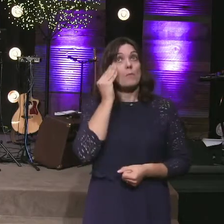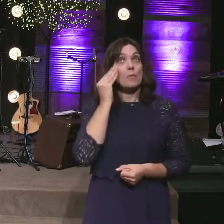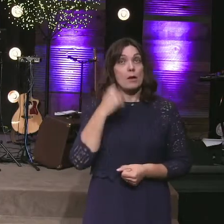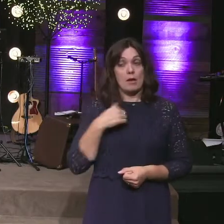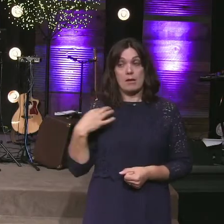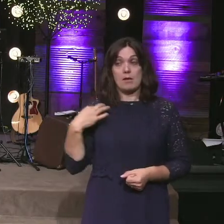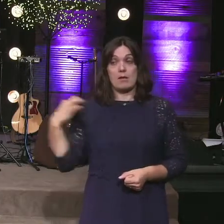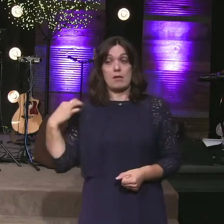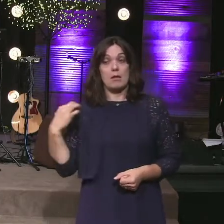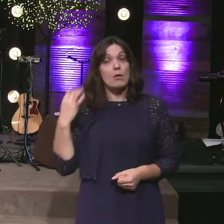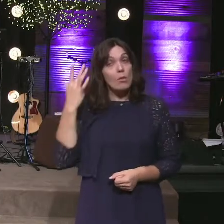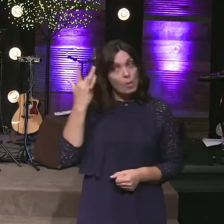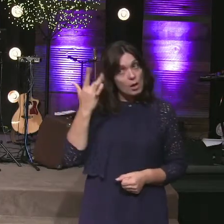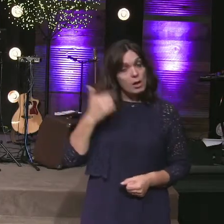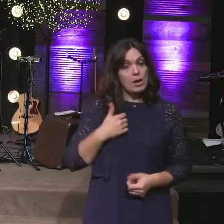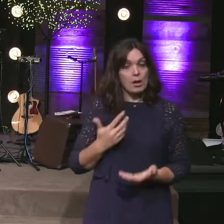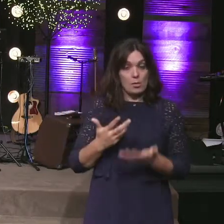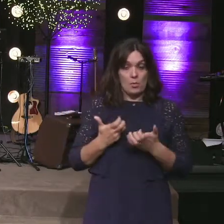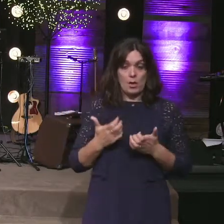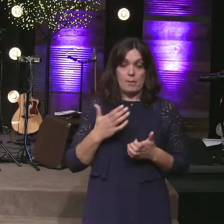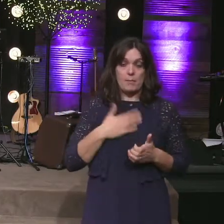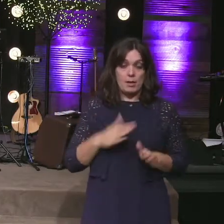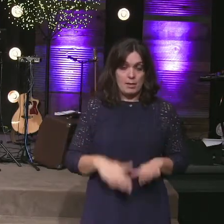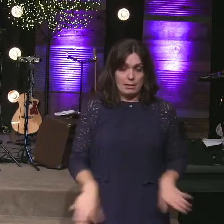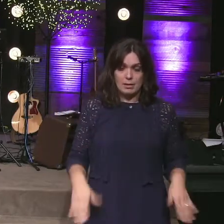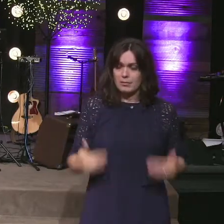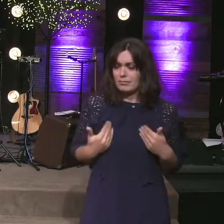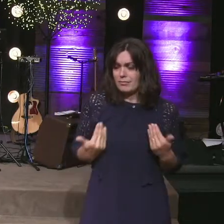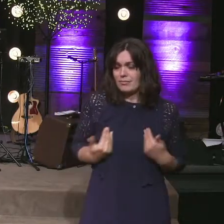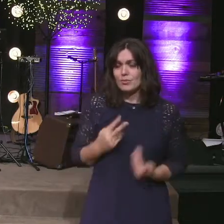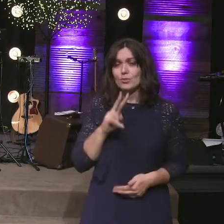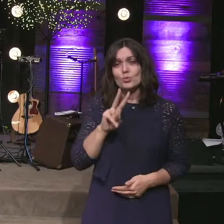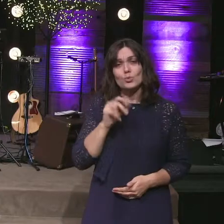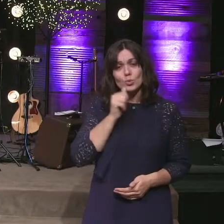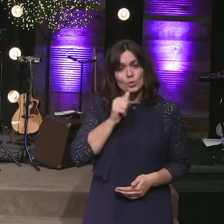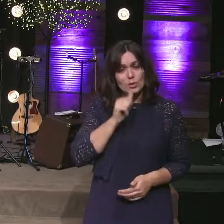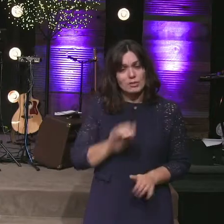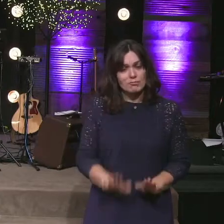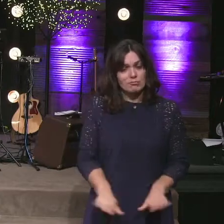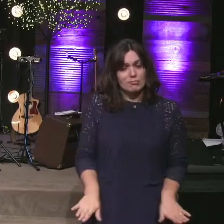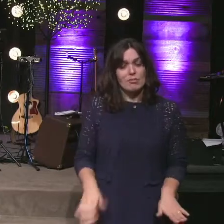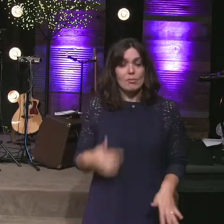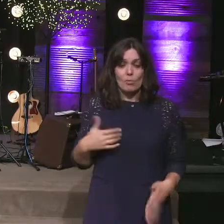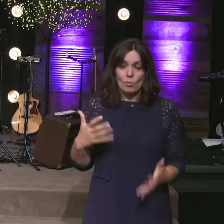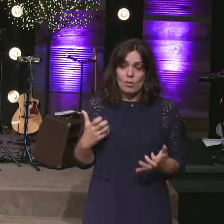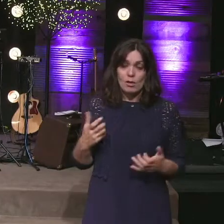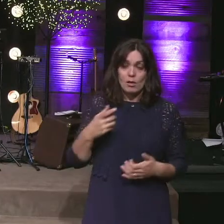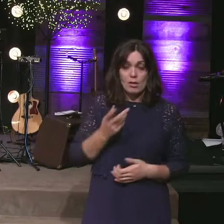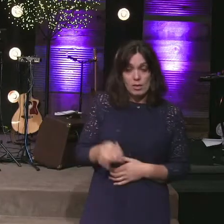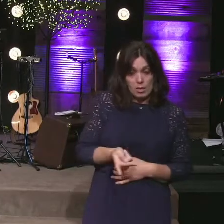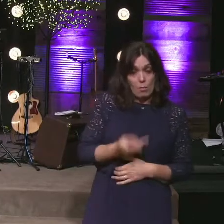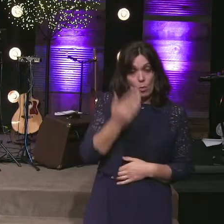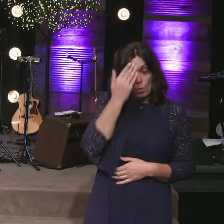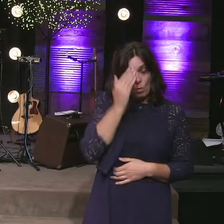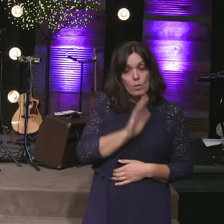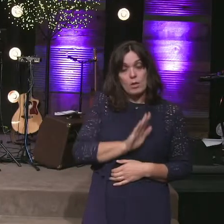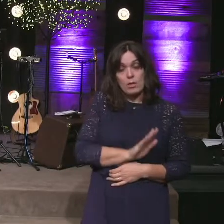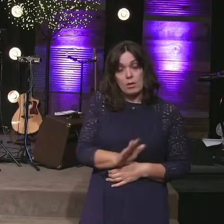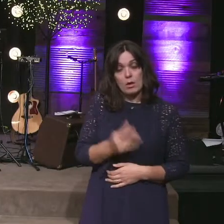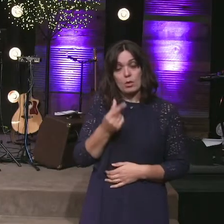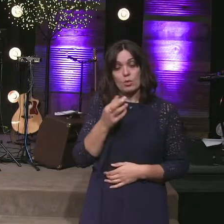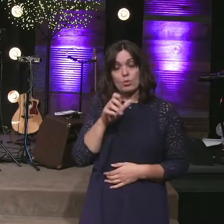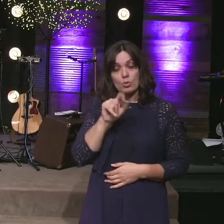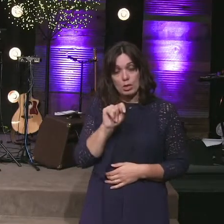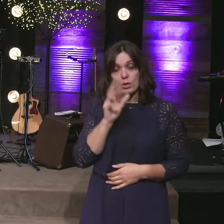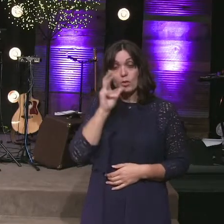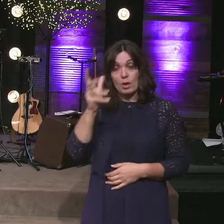I wanted my kids, I had two little girls, I wanted them to get to know their great-grandma. And so, you know, hours